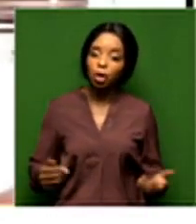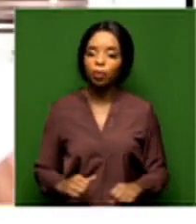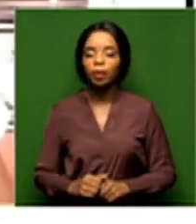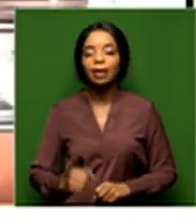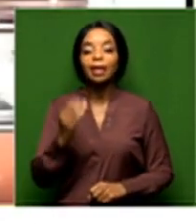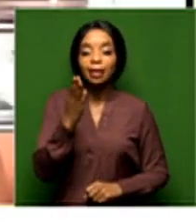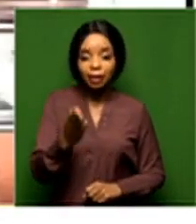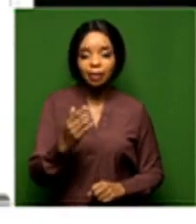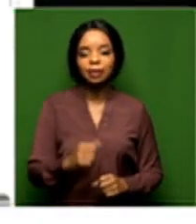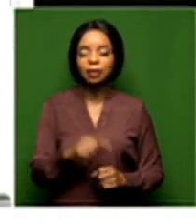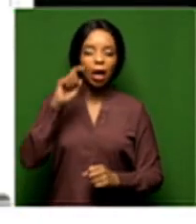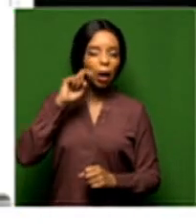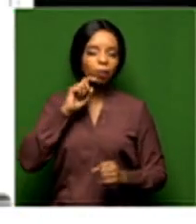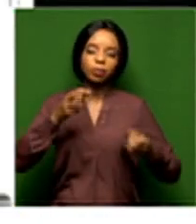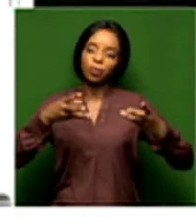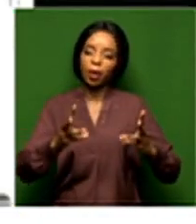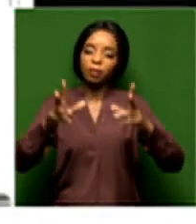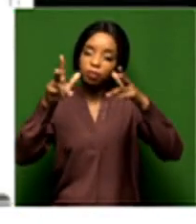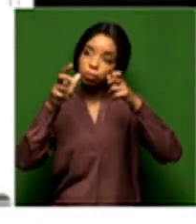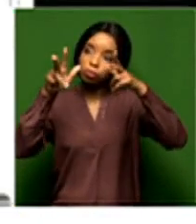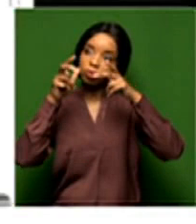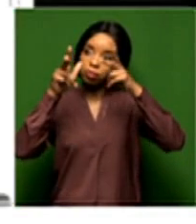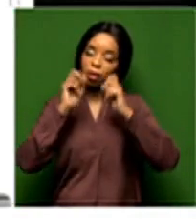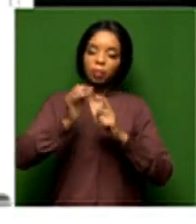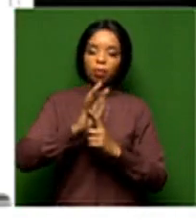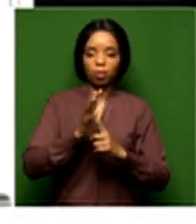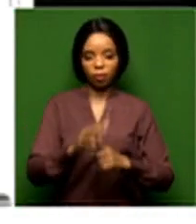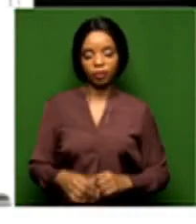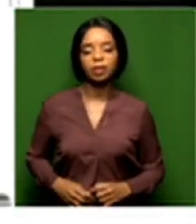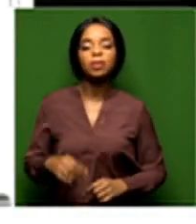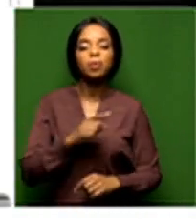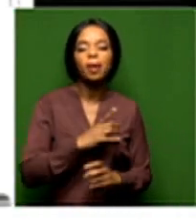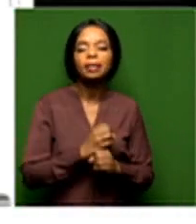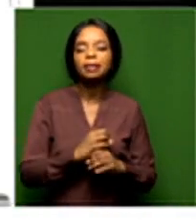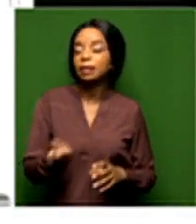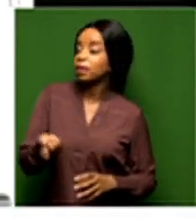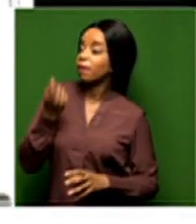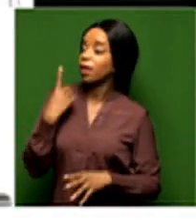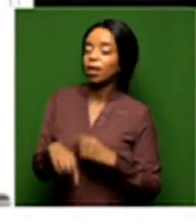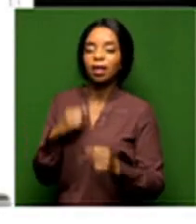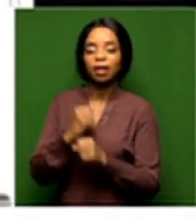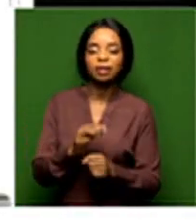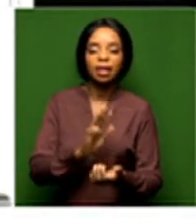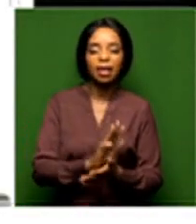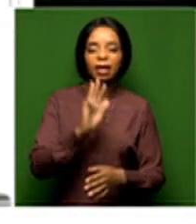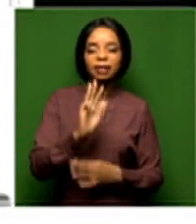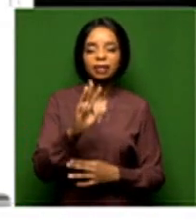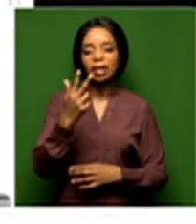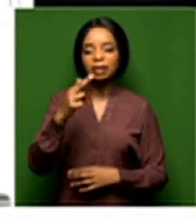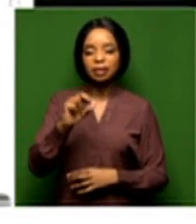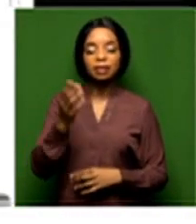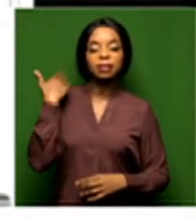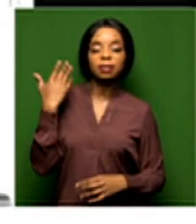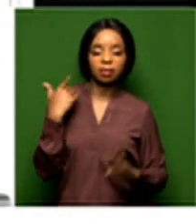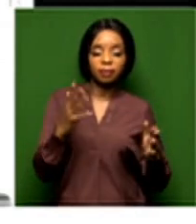is an old traditional way of screening movies. You know, it was started back in the 80s and the 90s. And if you have a vague memory, there was Once Upon a